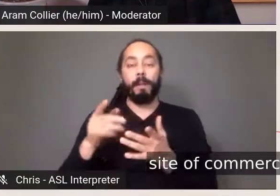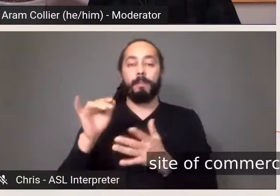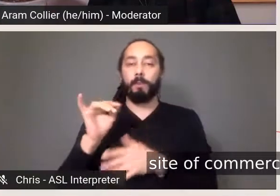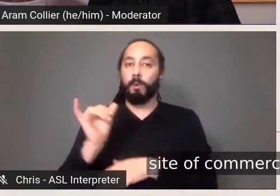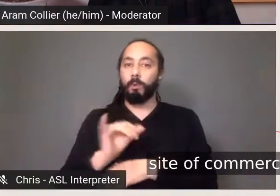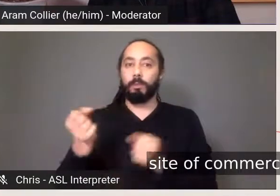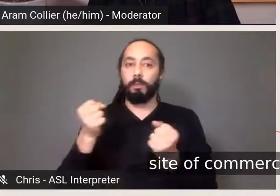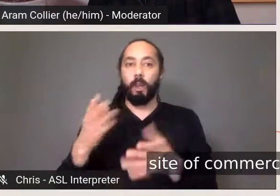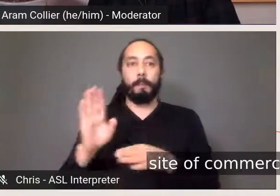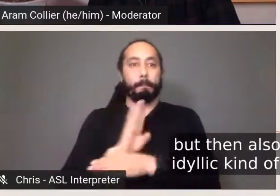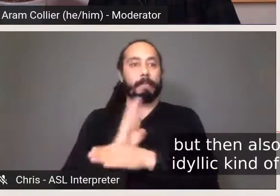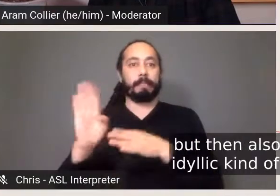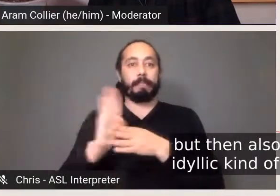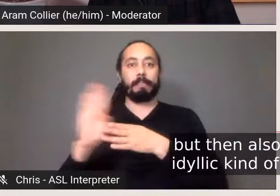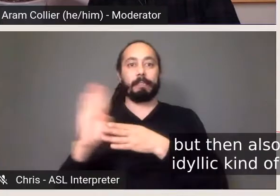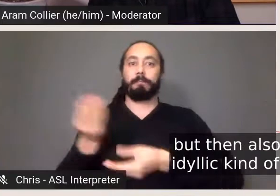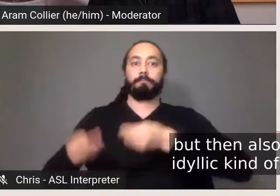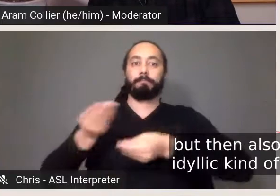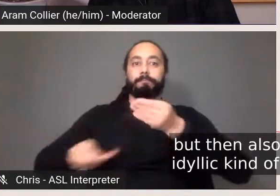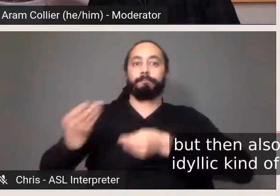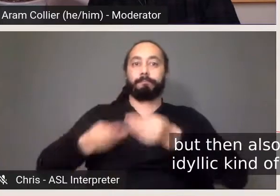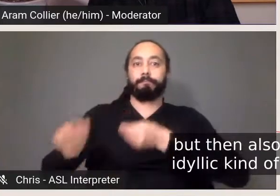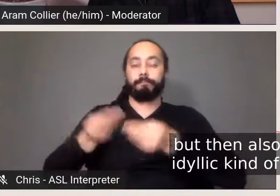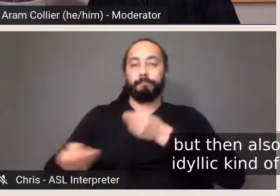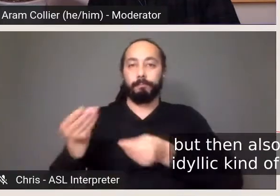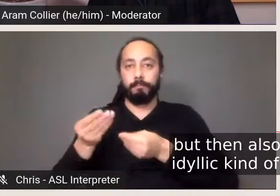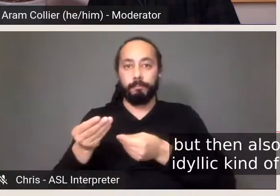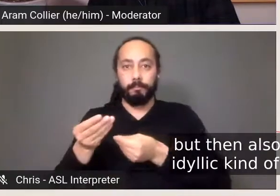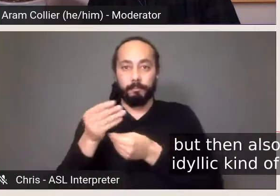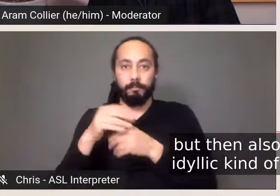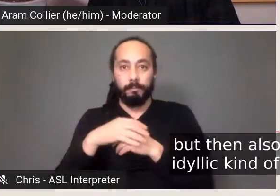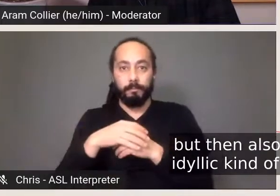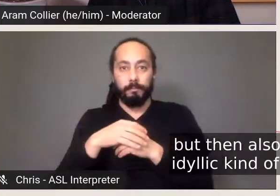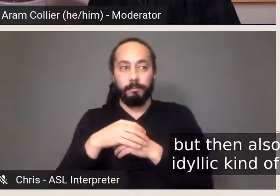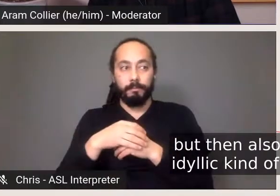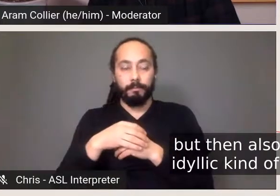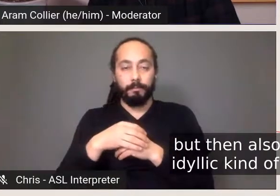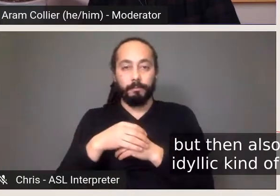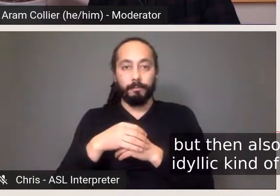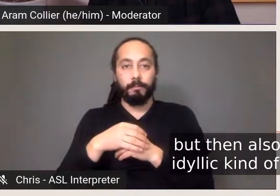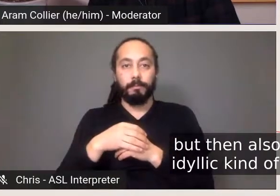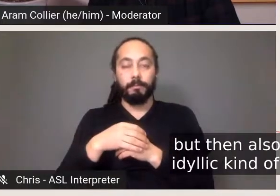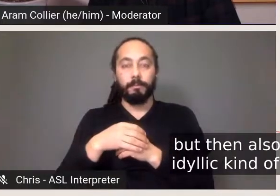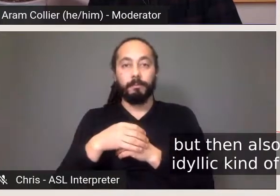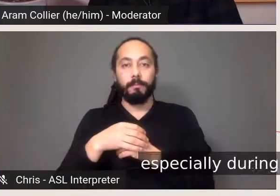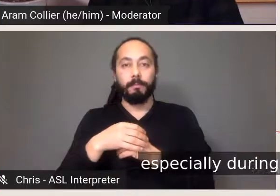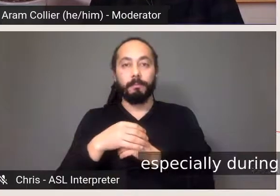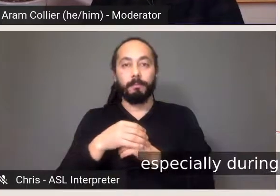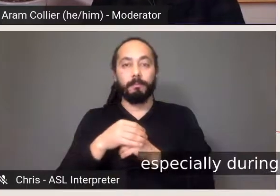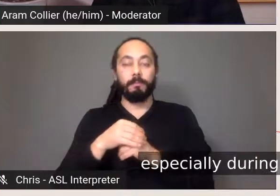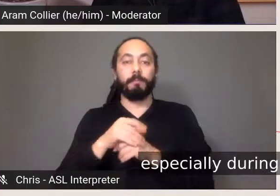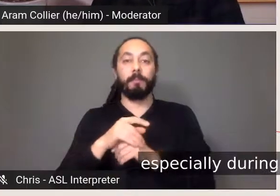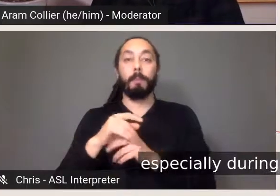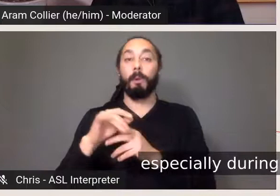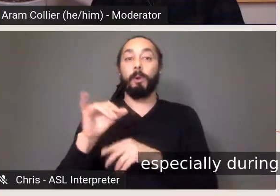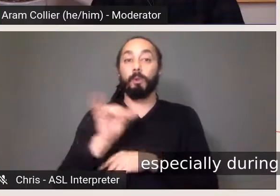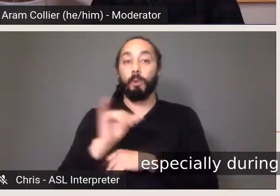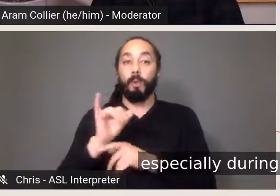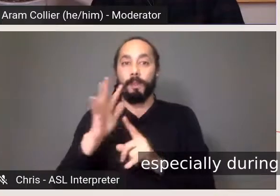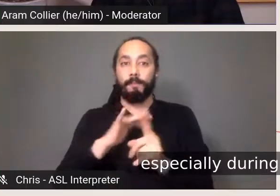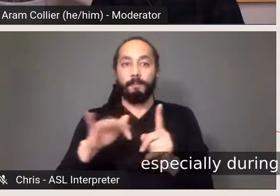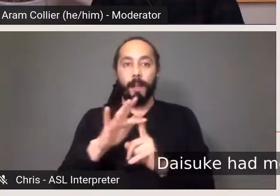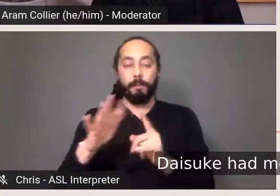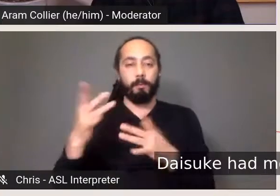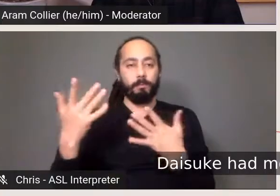commerce and exchange. But then also, I think it's an idyllic kind of environment, especially during the post-war